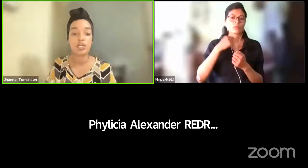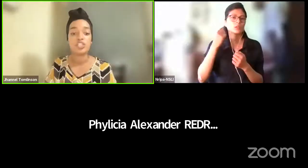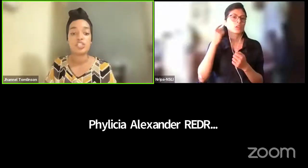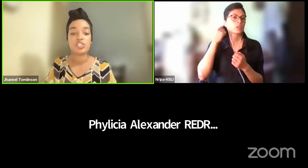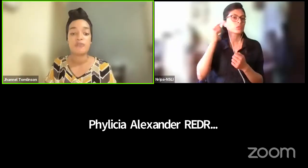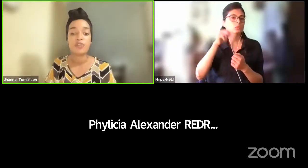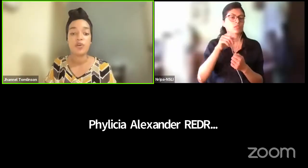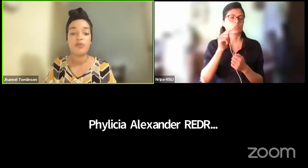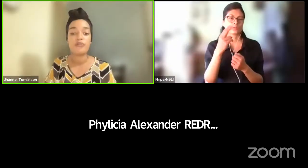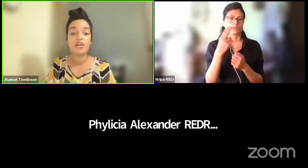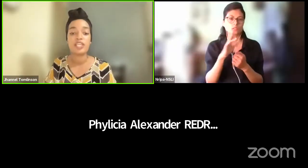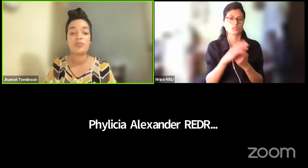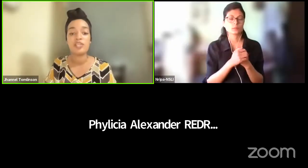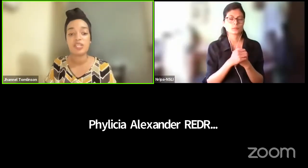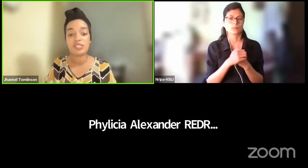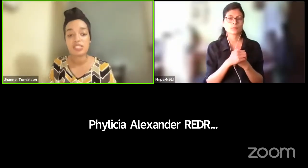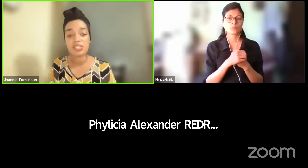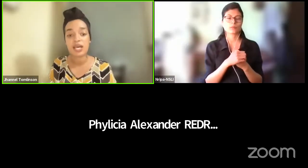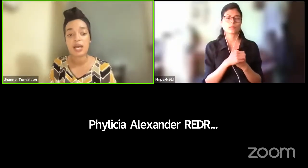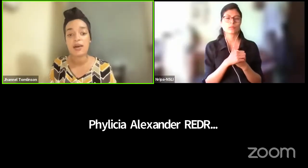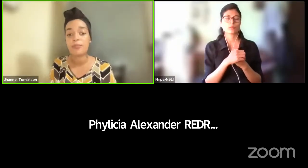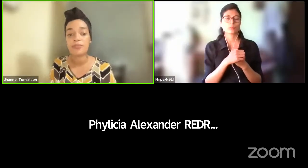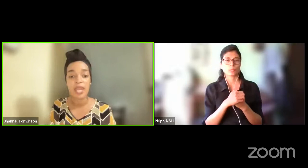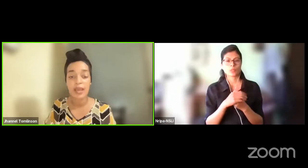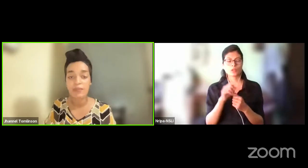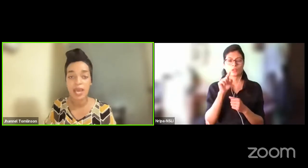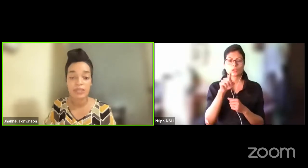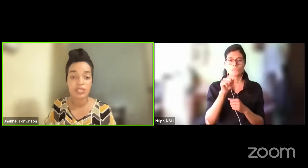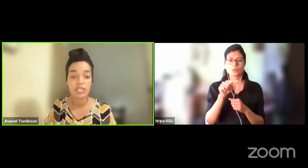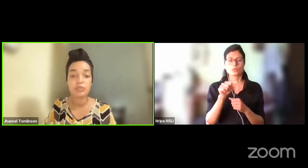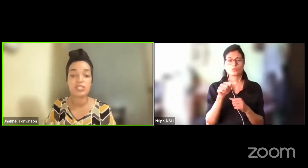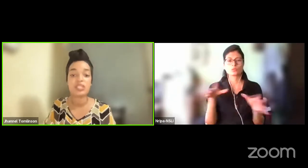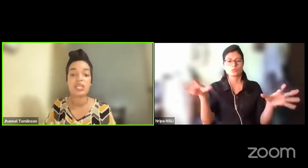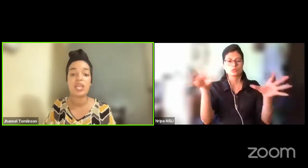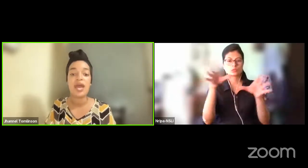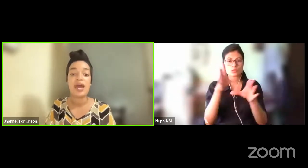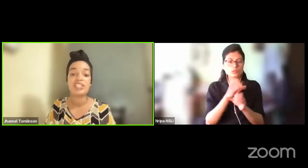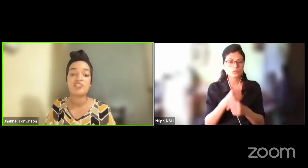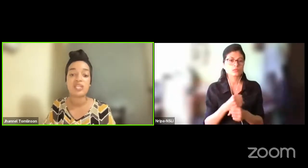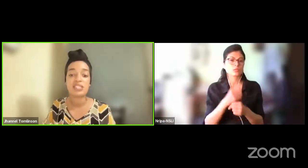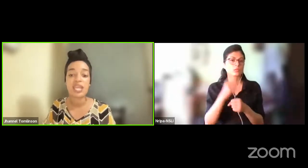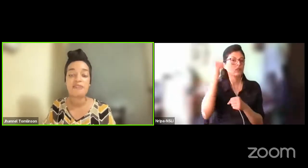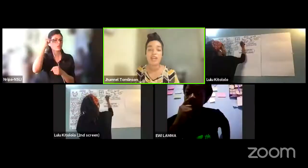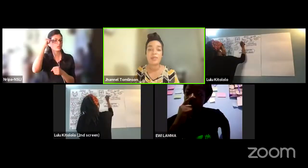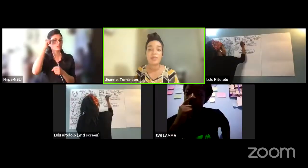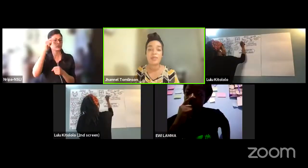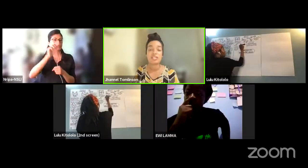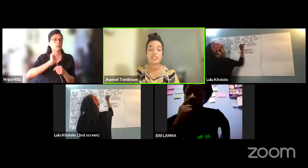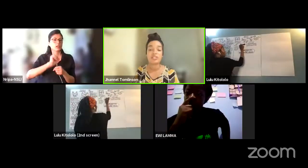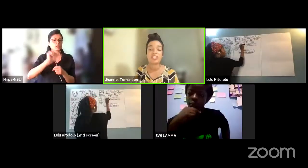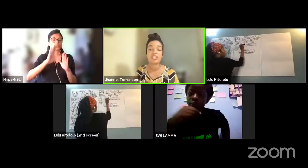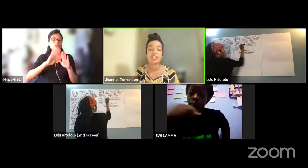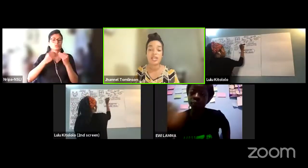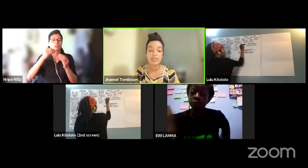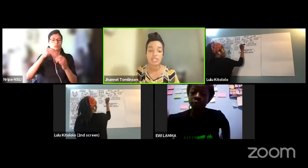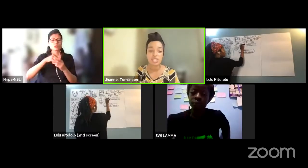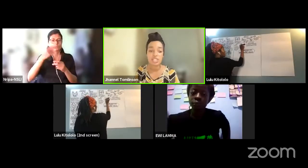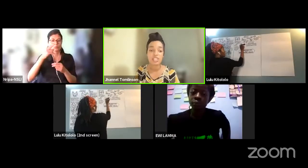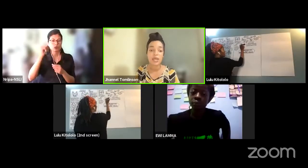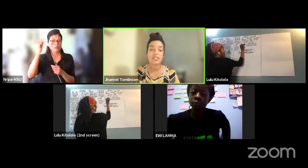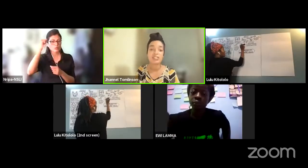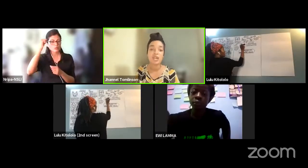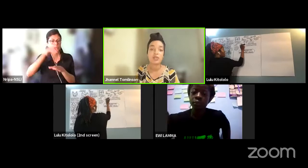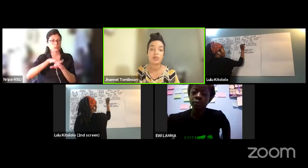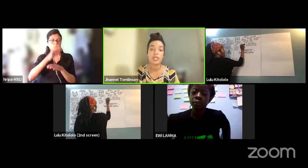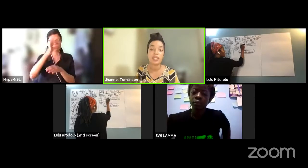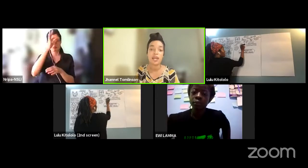us just some of your overall experiences that have been happening in the community as it relates to environmental degradation and climate